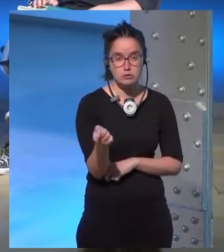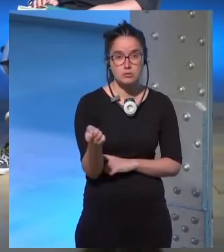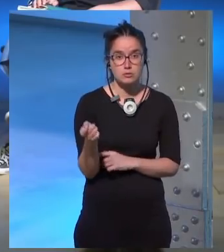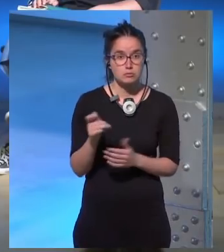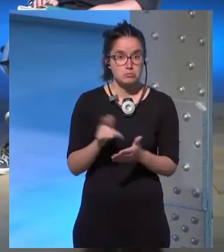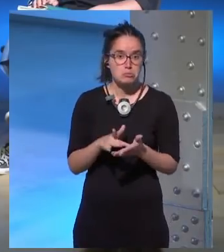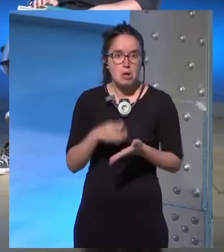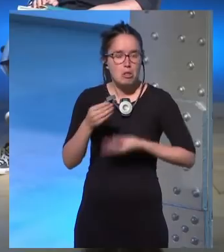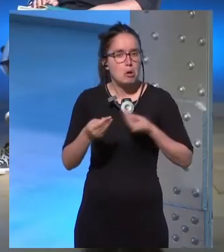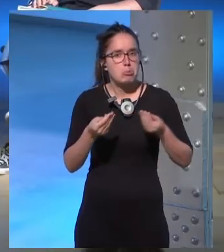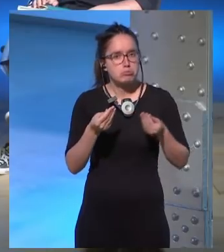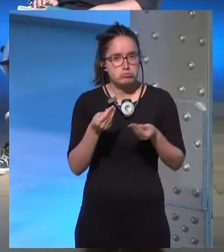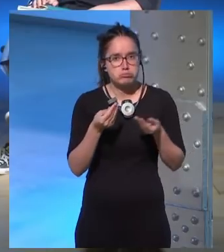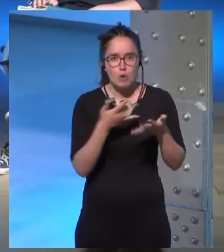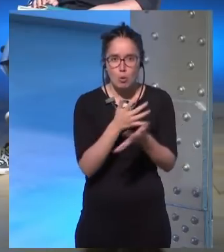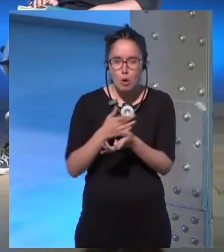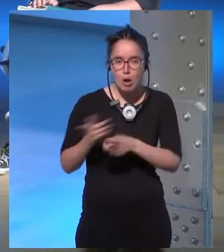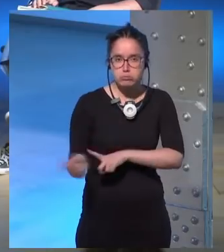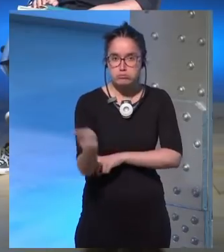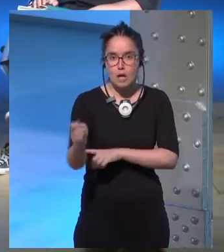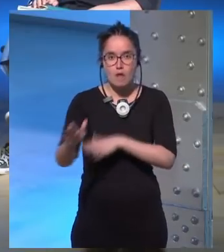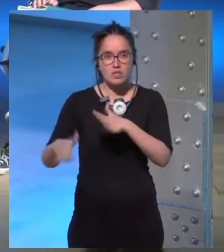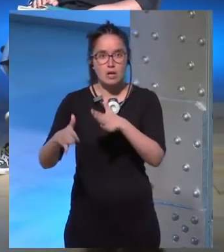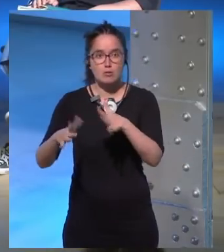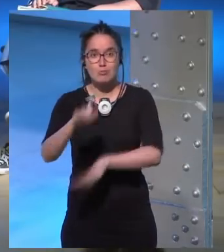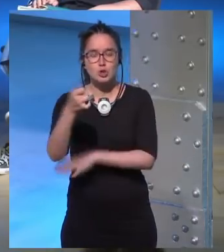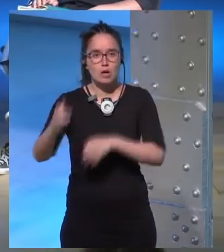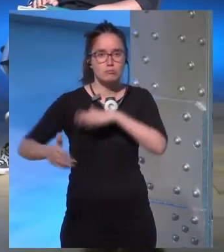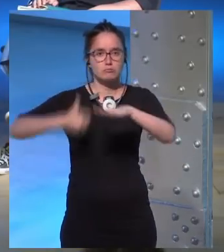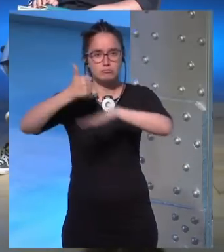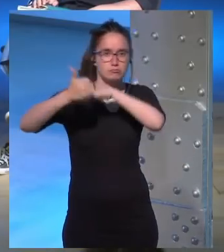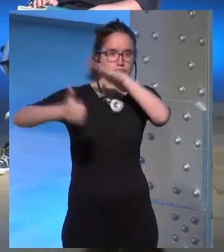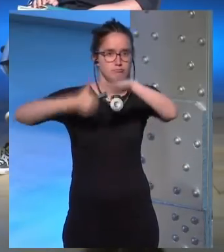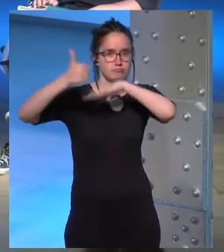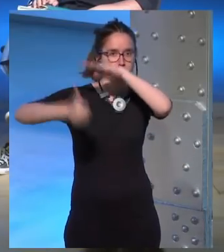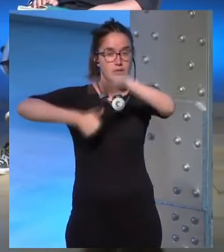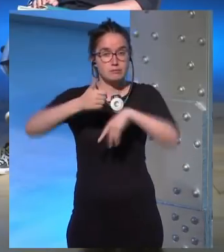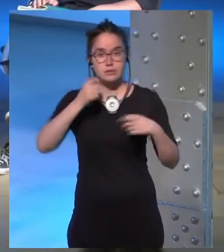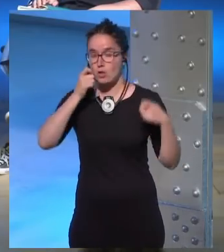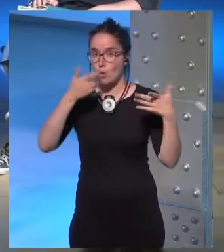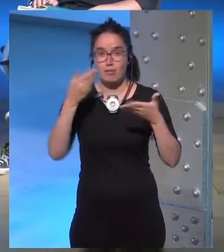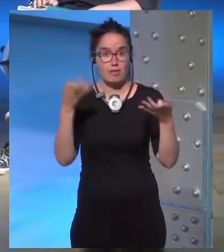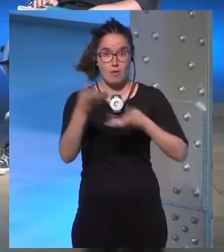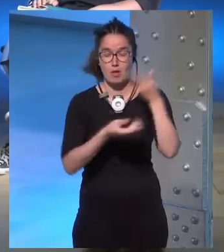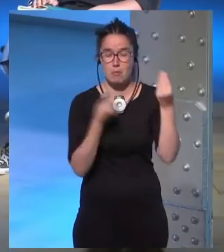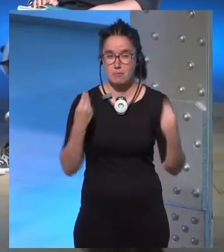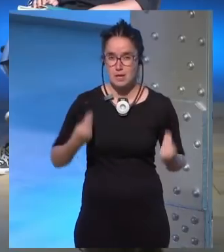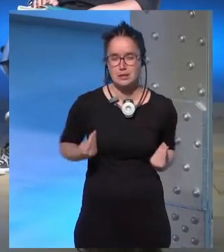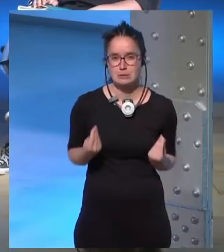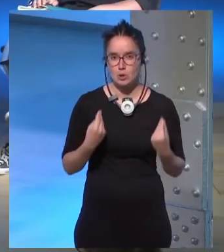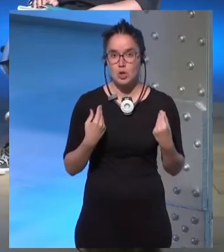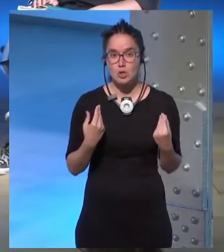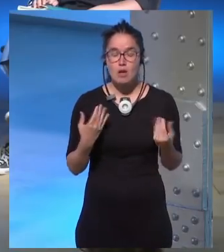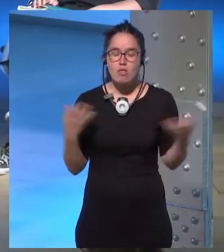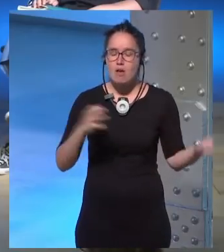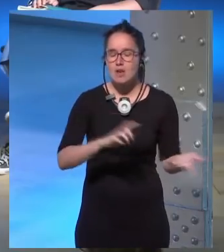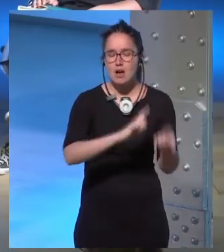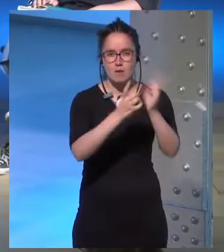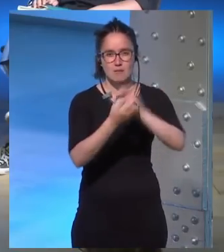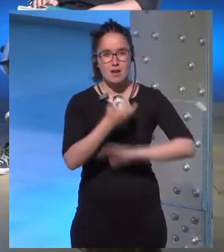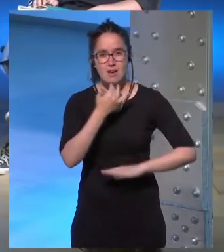way. Think of inclusive things that everyone likes, and watch your culture, you know. Yeah. También creo